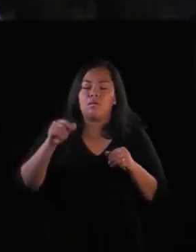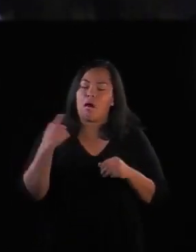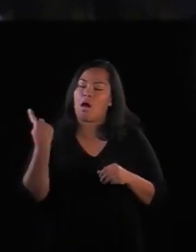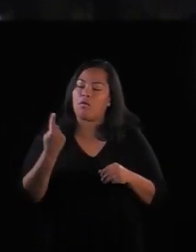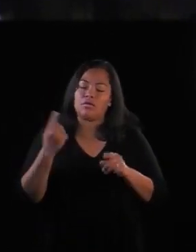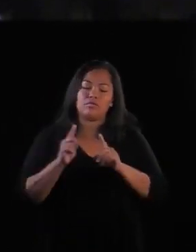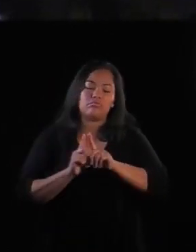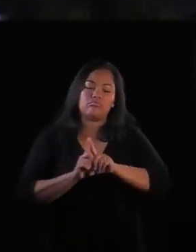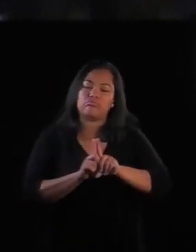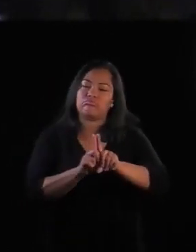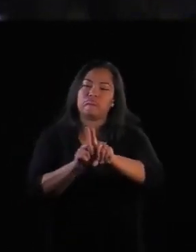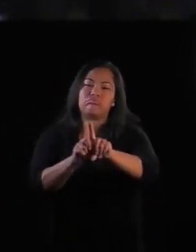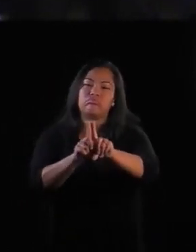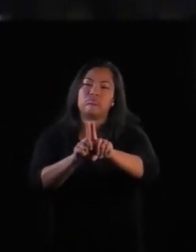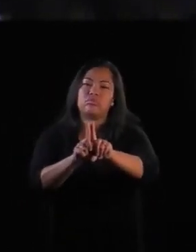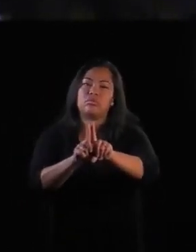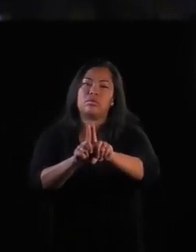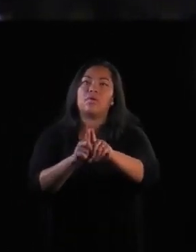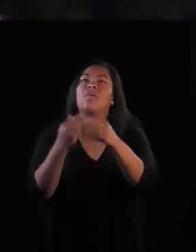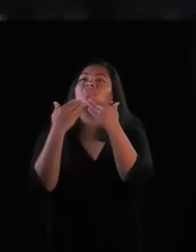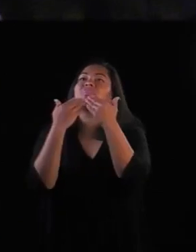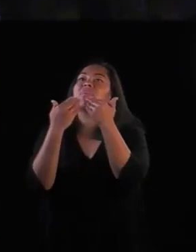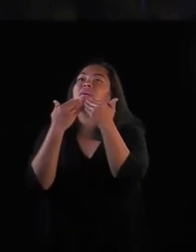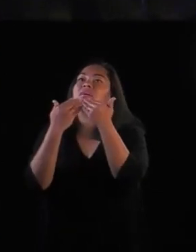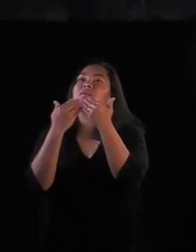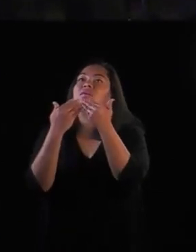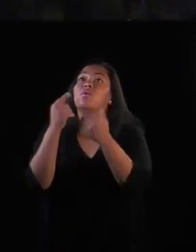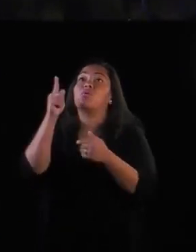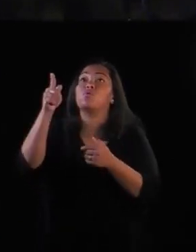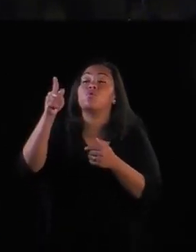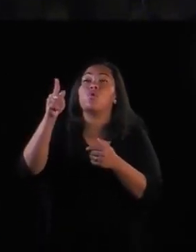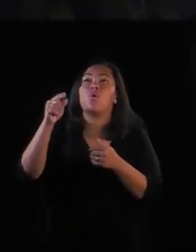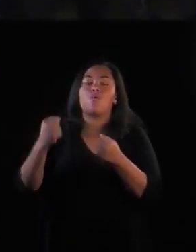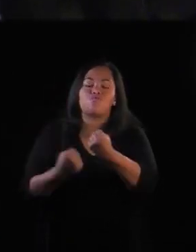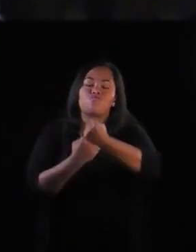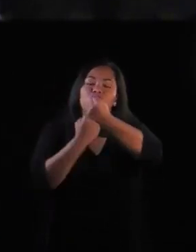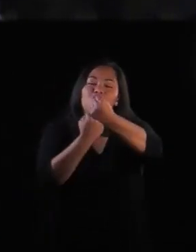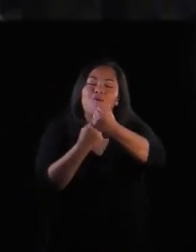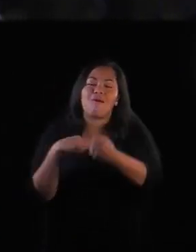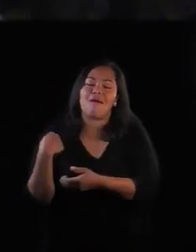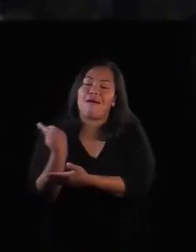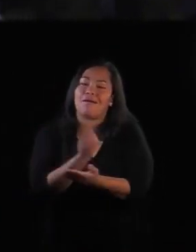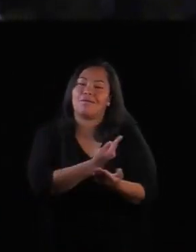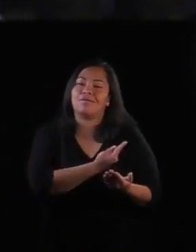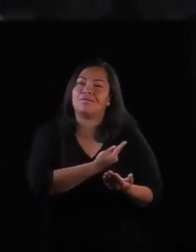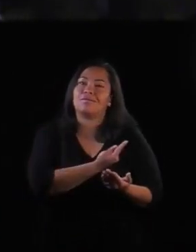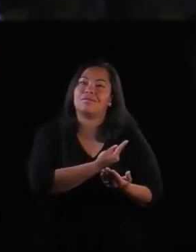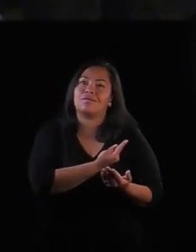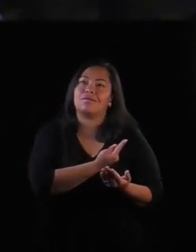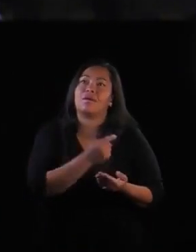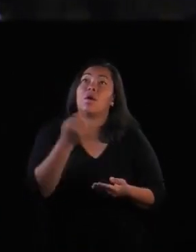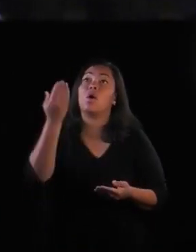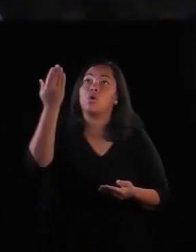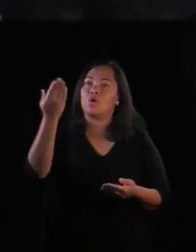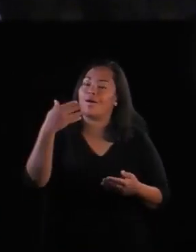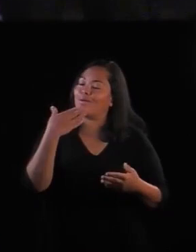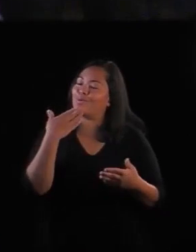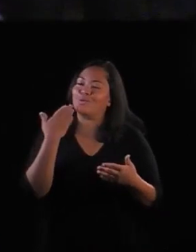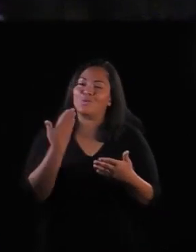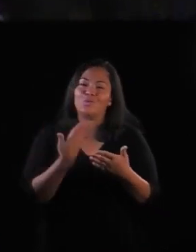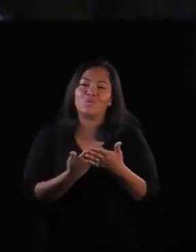down. So we thank you that you are for us and that you are